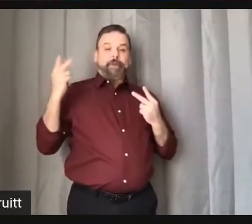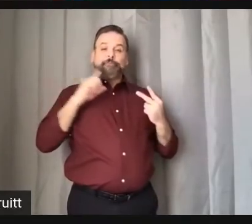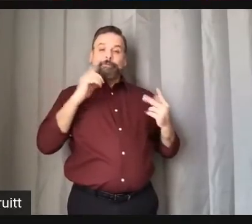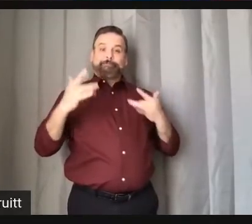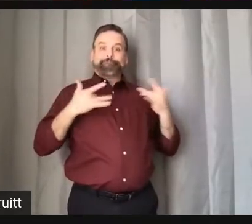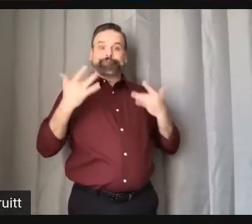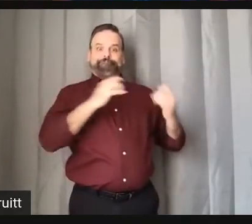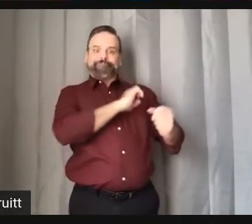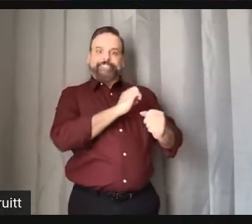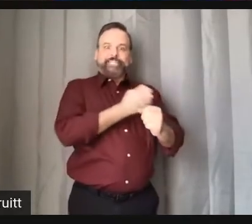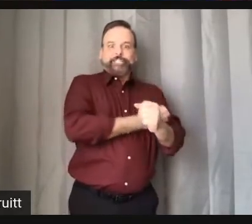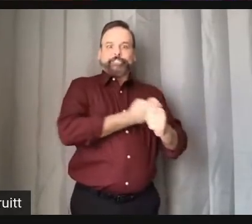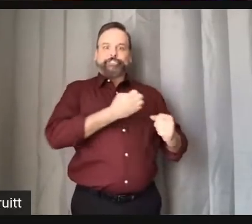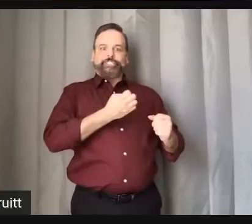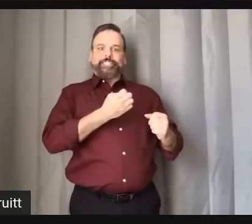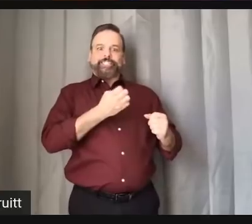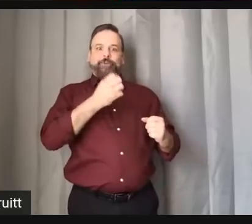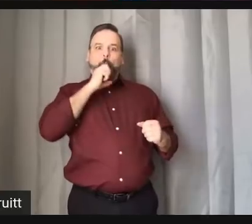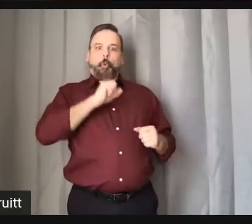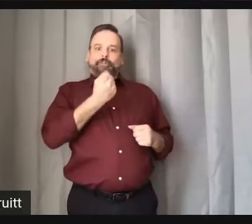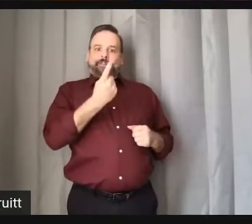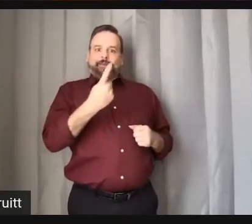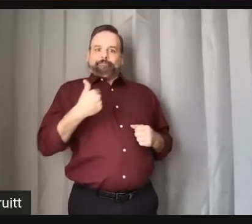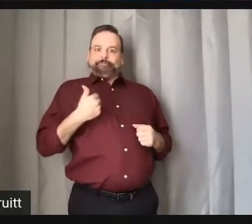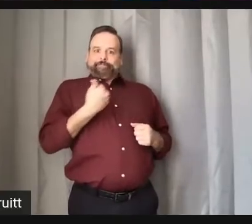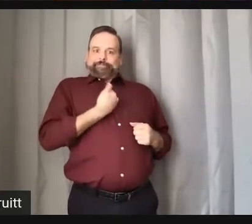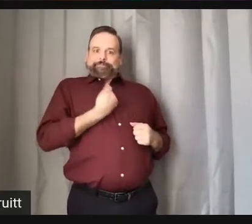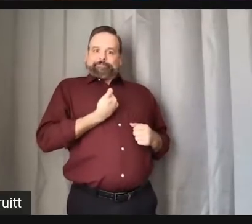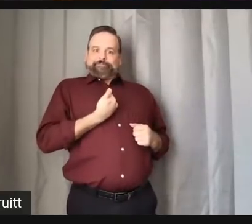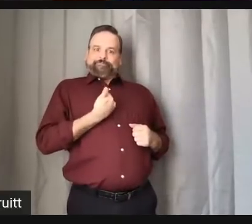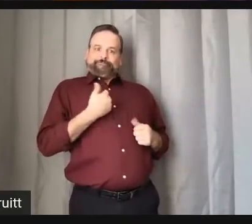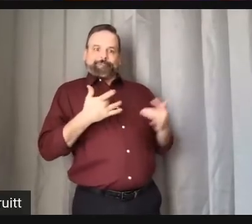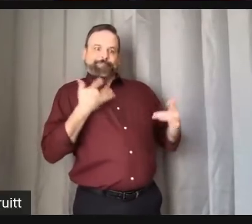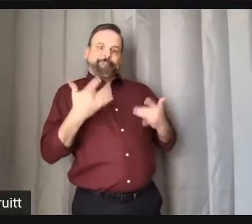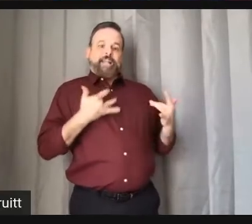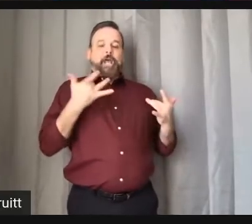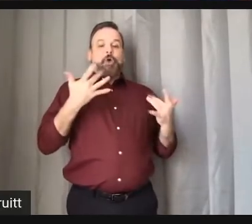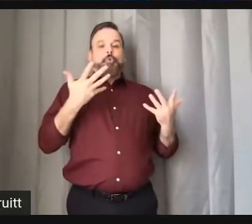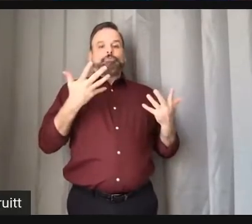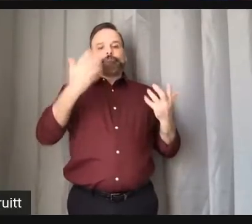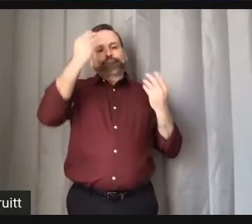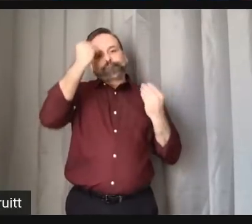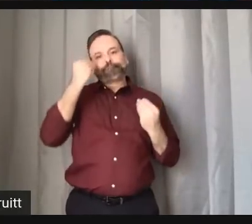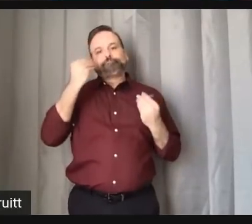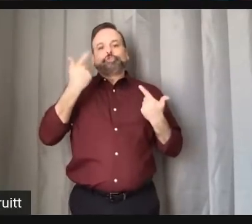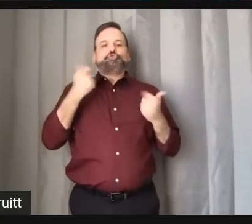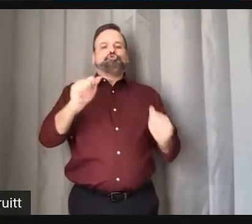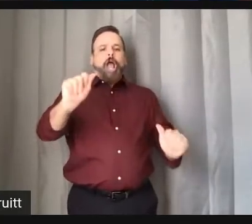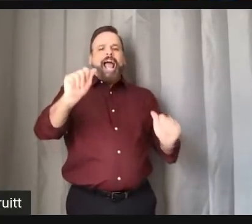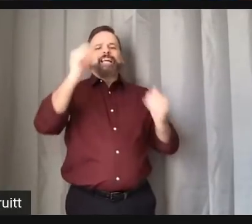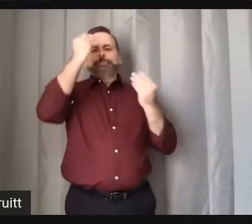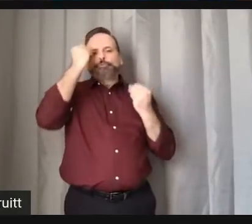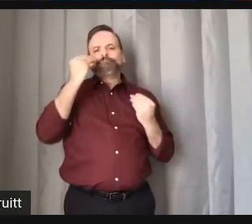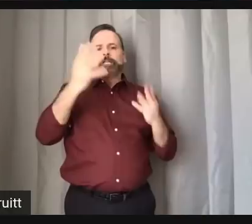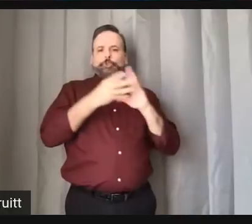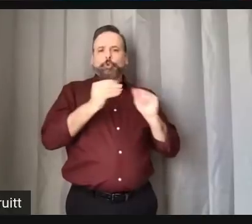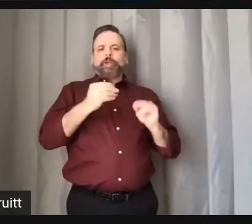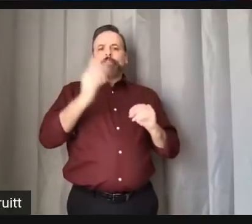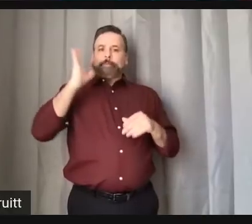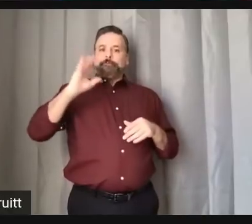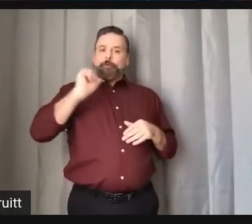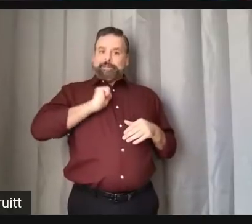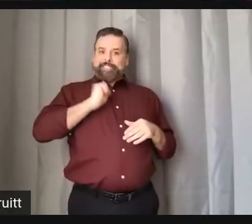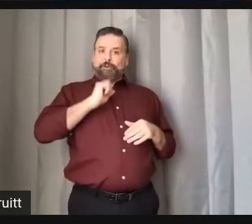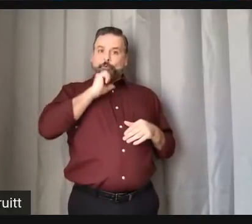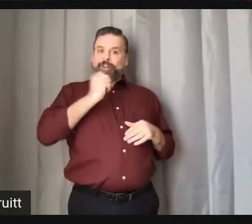and excited 11-year-old that I was. And I was trying to tell a story that I would have enjoyed back then. So I think a lot in terms of